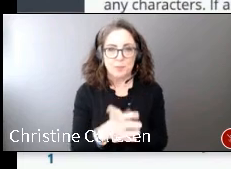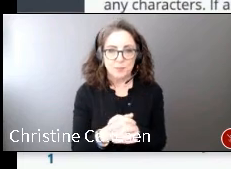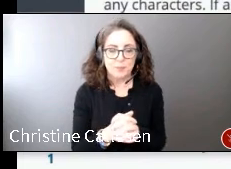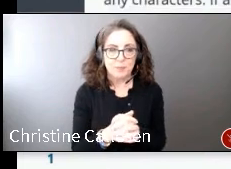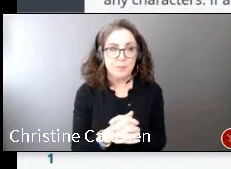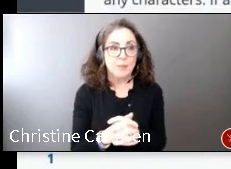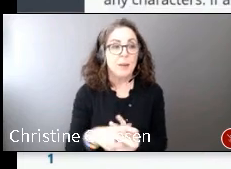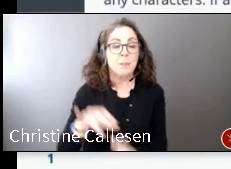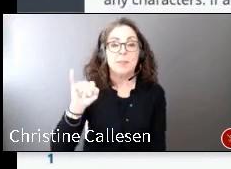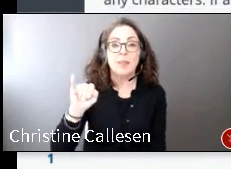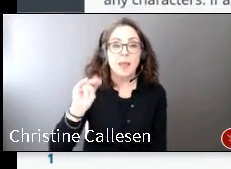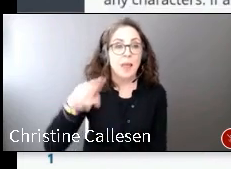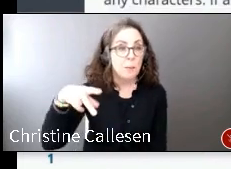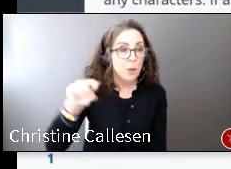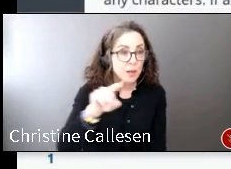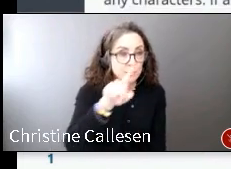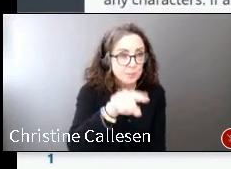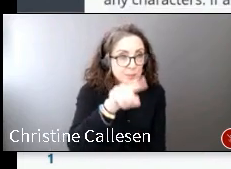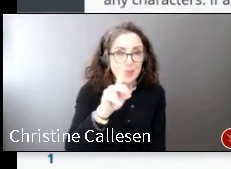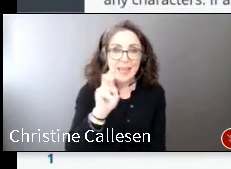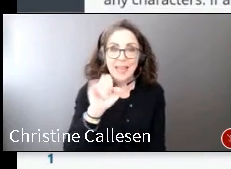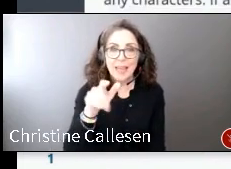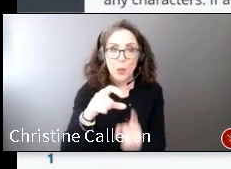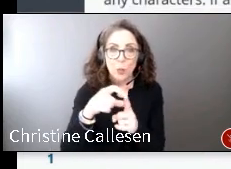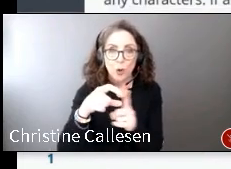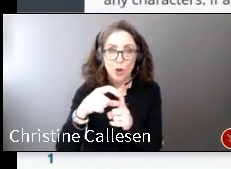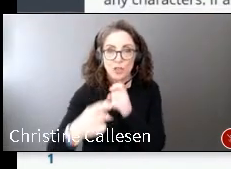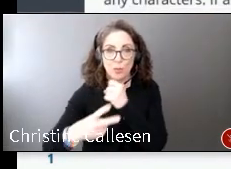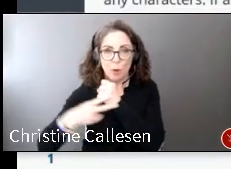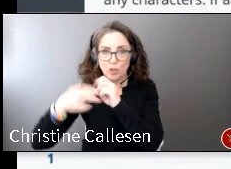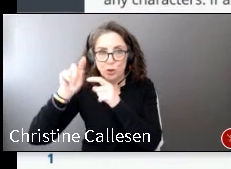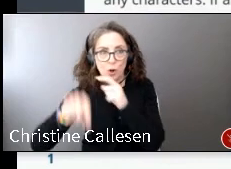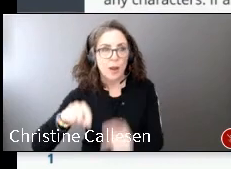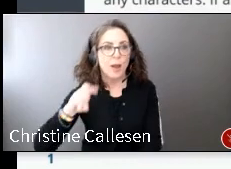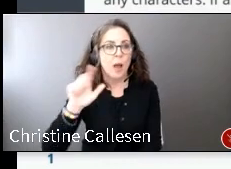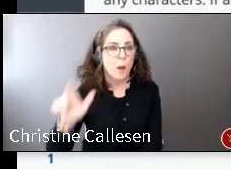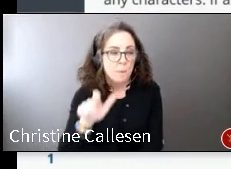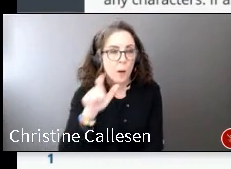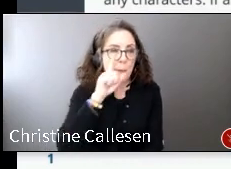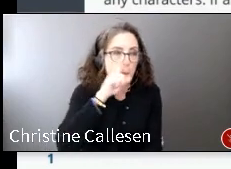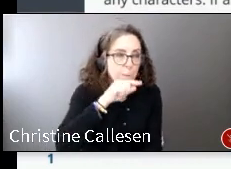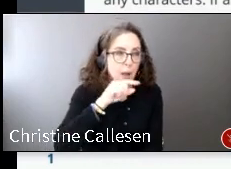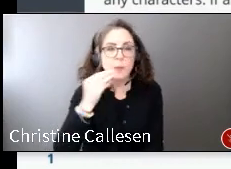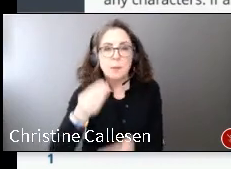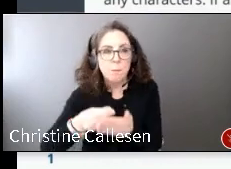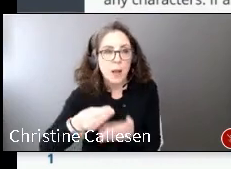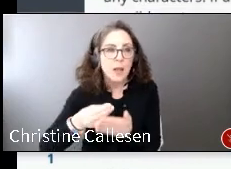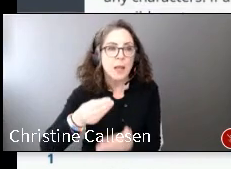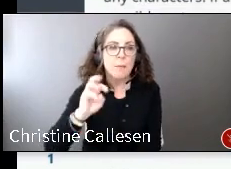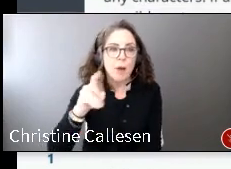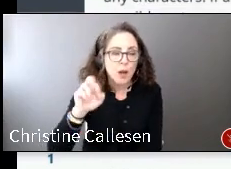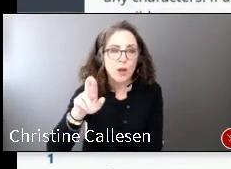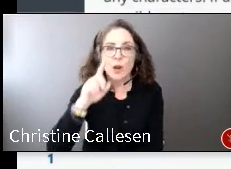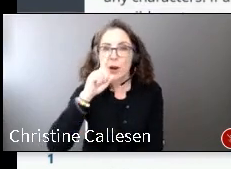see this list of keywords, repository, mobile, mouse, money pod monitor mouse pad, we